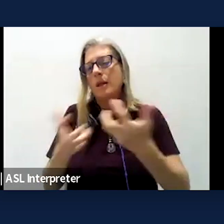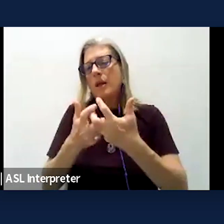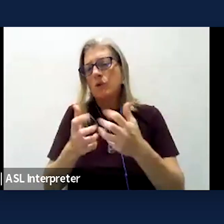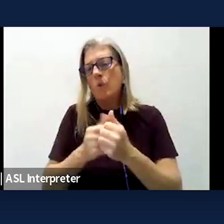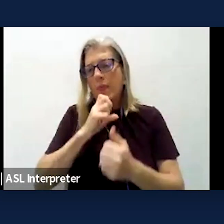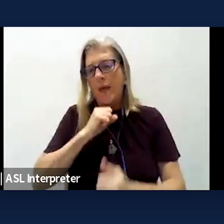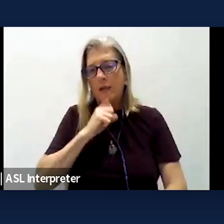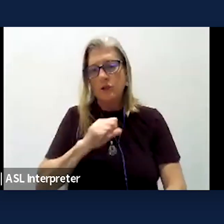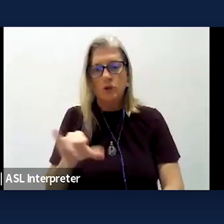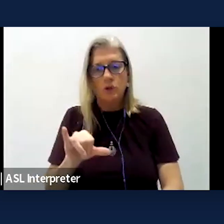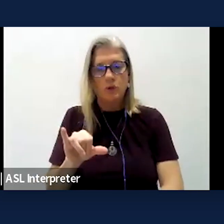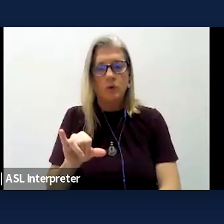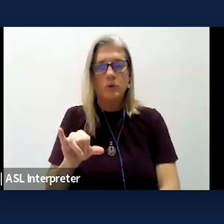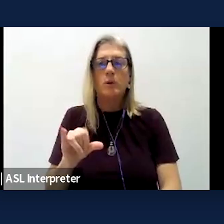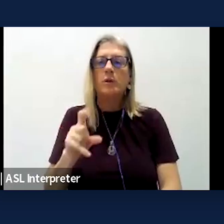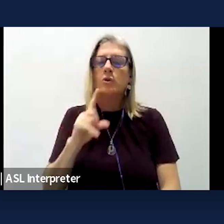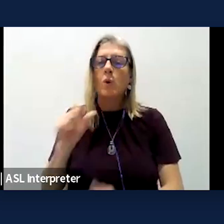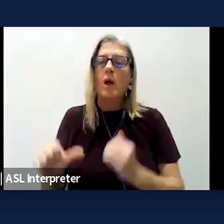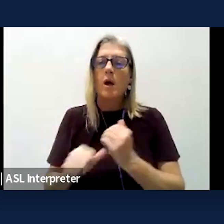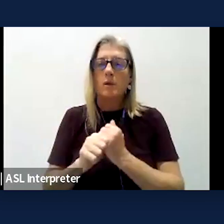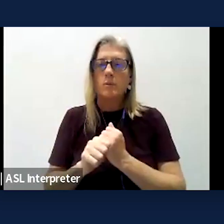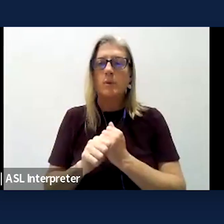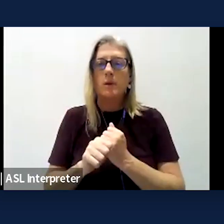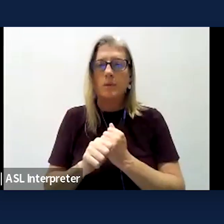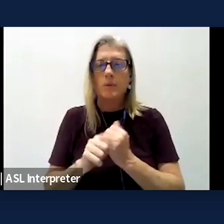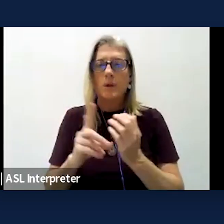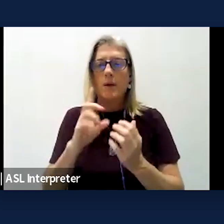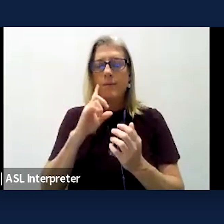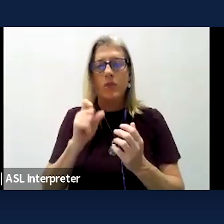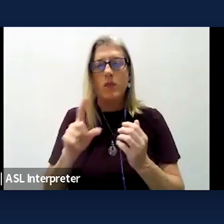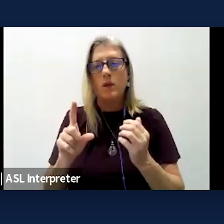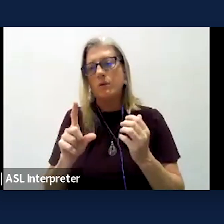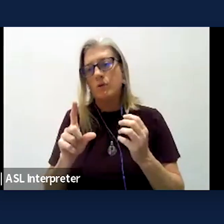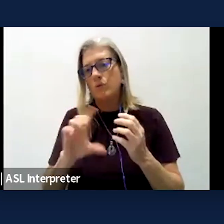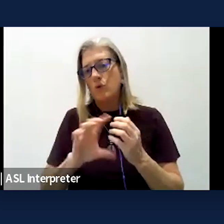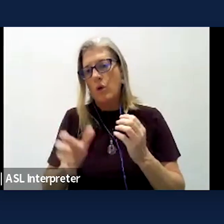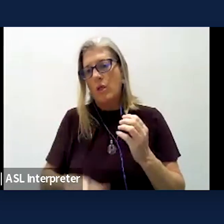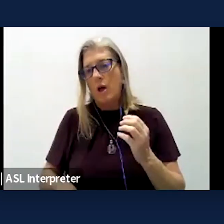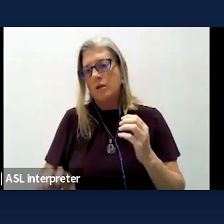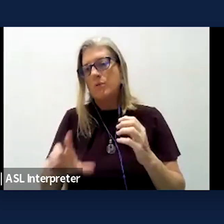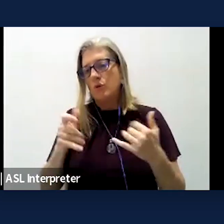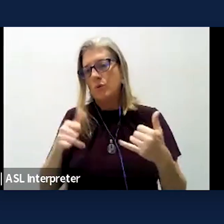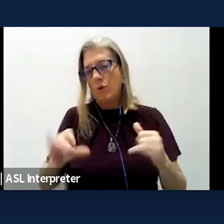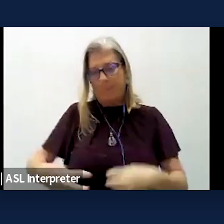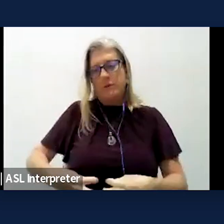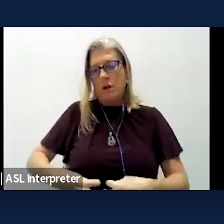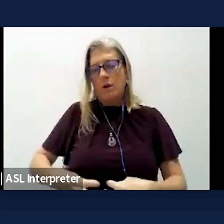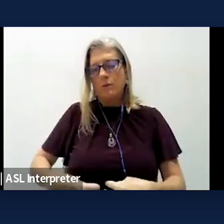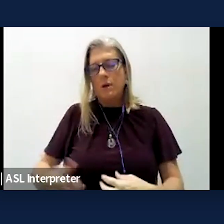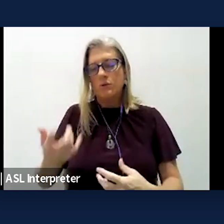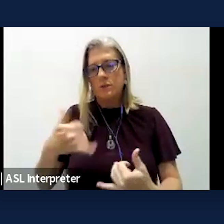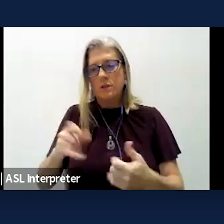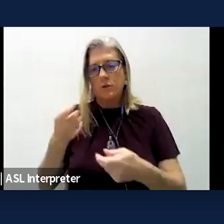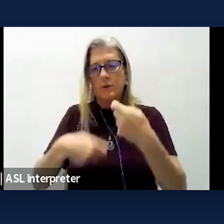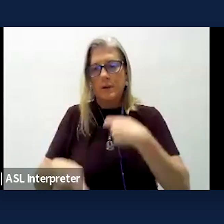still get, constipated even with a colostomy. You can get constipated, so you will still need to Yeah.